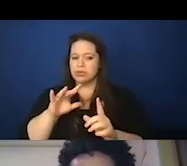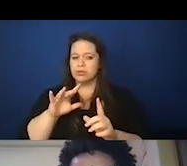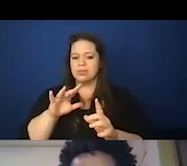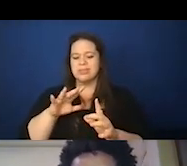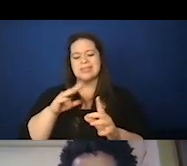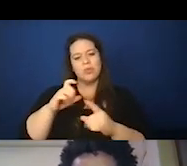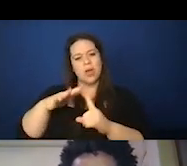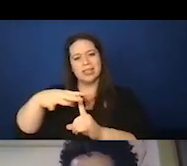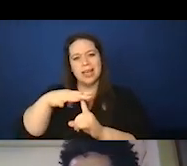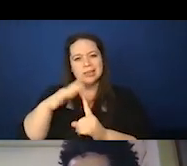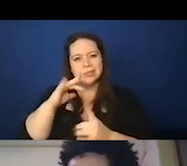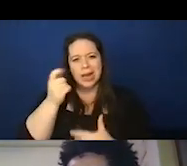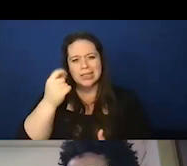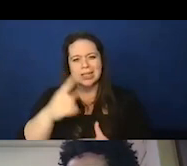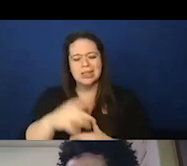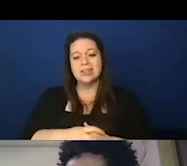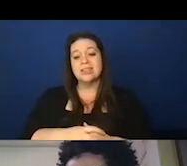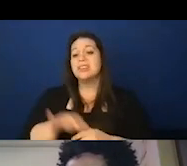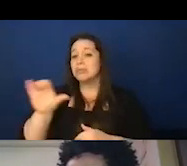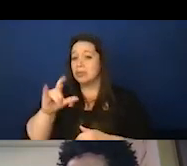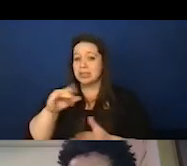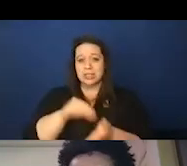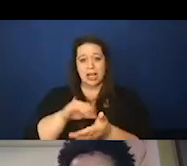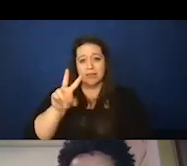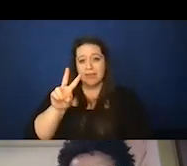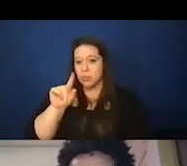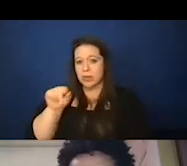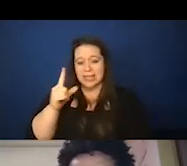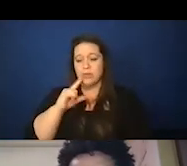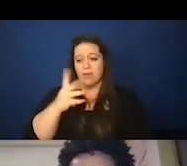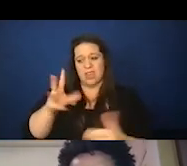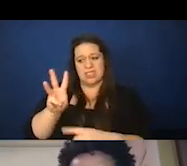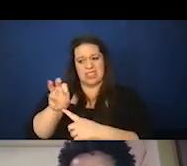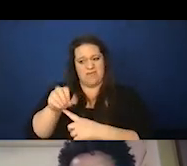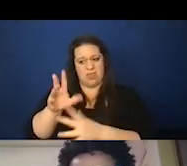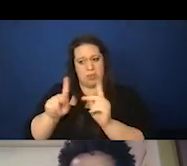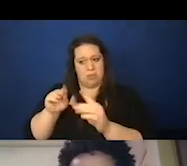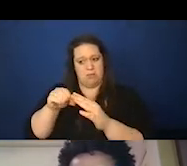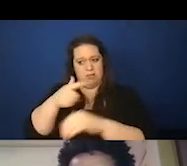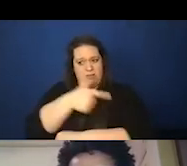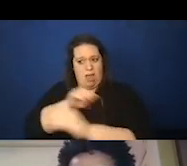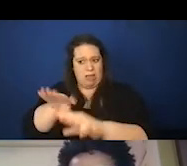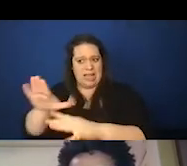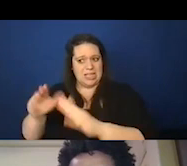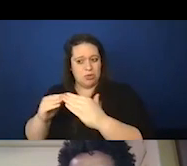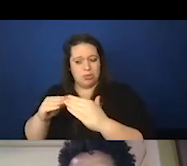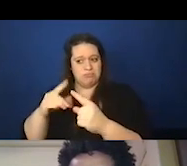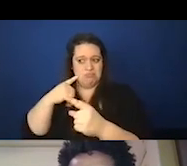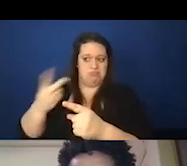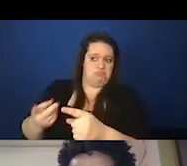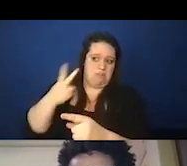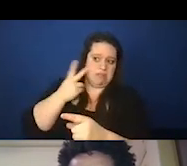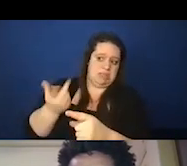as Dr. Vasquez said, he's given over 650 vaccines to people in his community, and he hasn't seen a case of